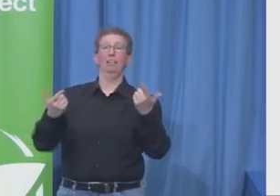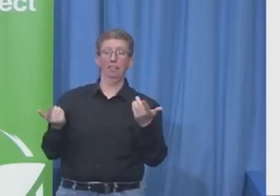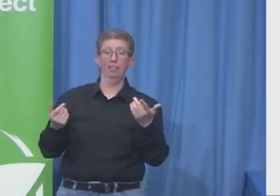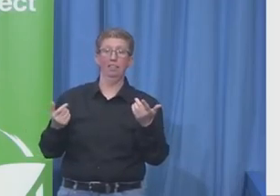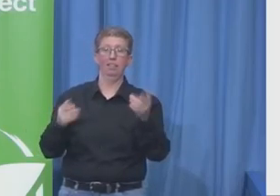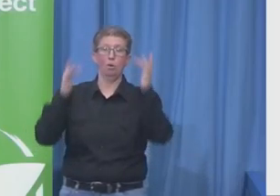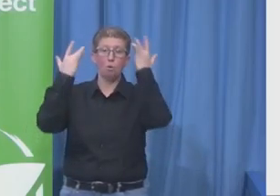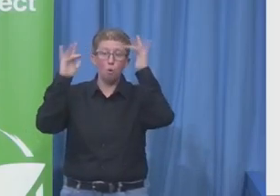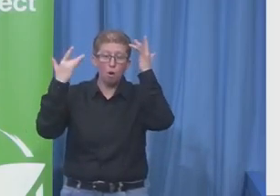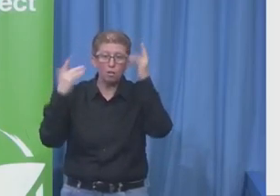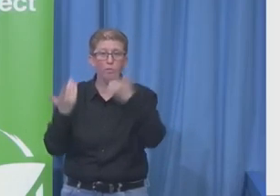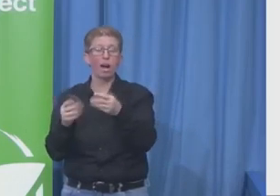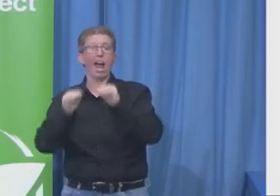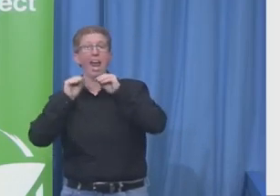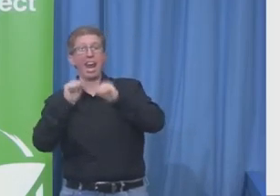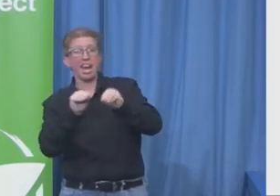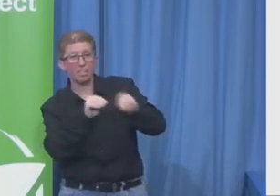more.